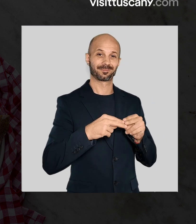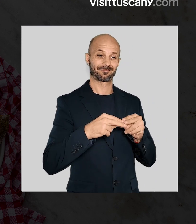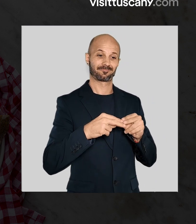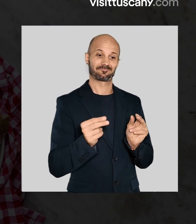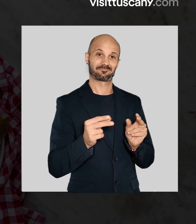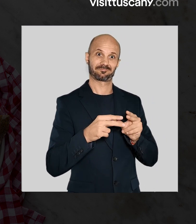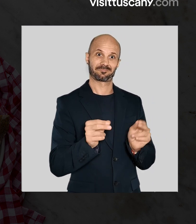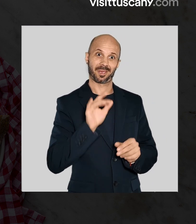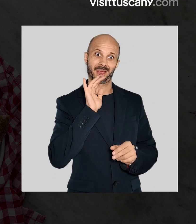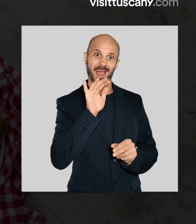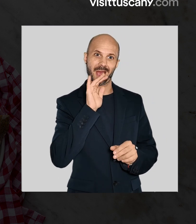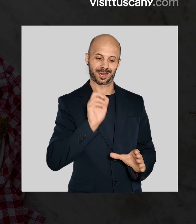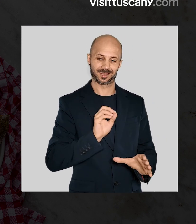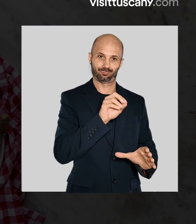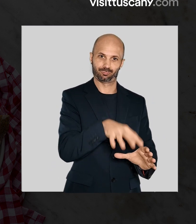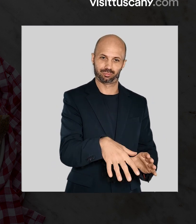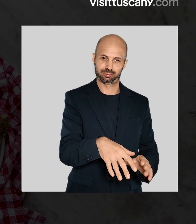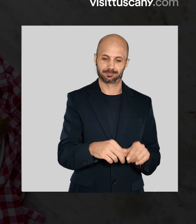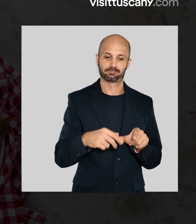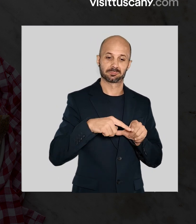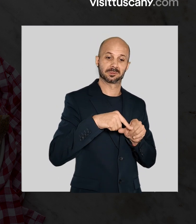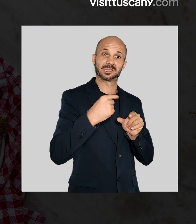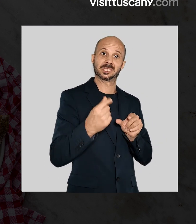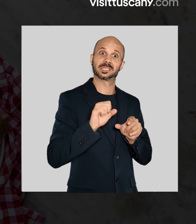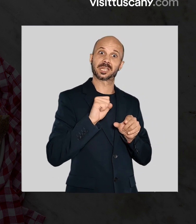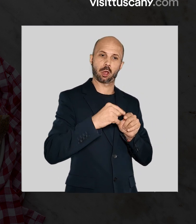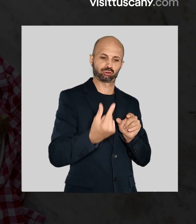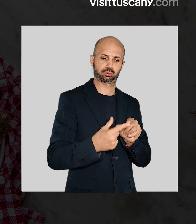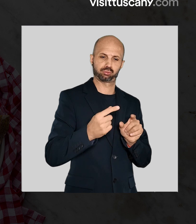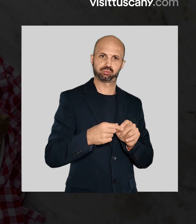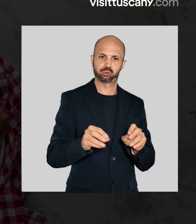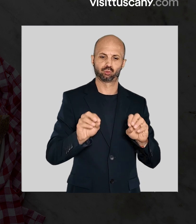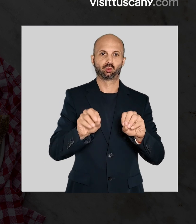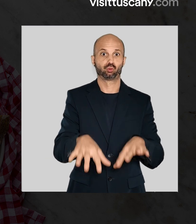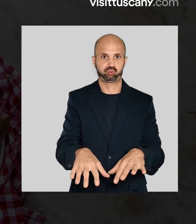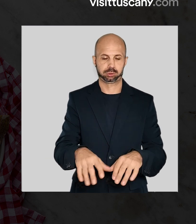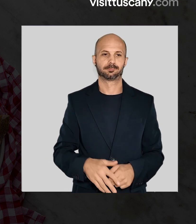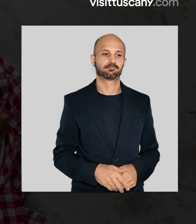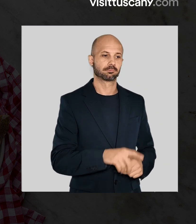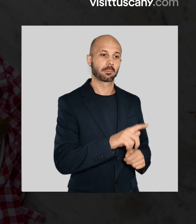Add the beans with a few ladlefuls of their cooking water.